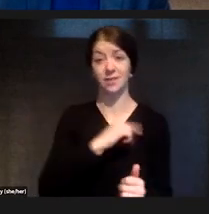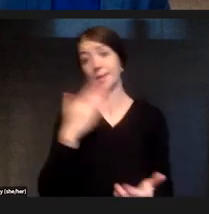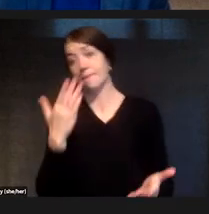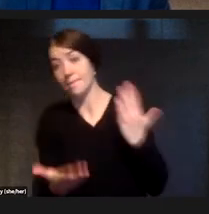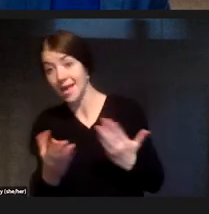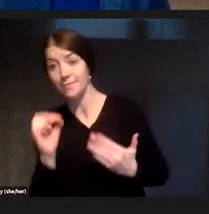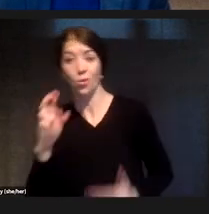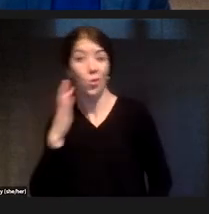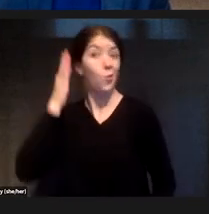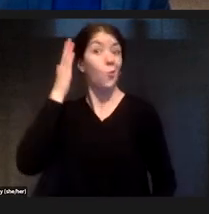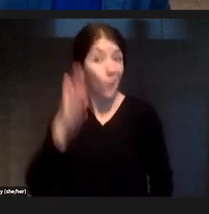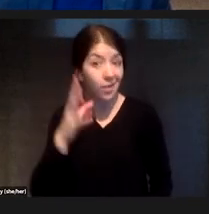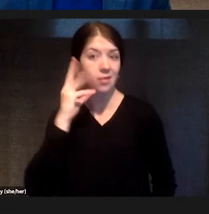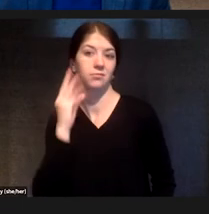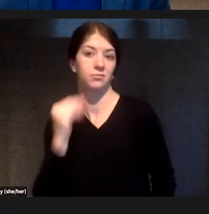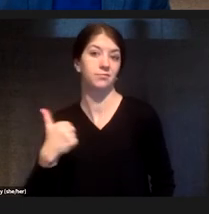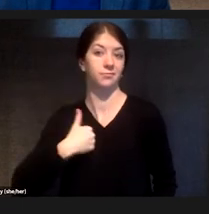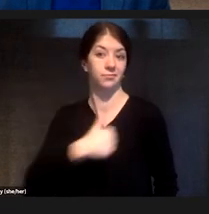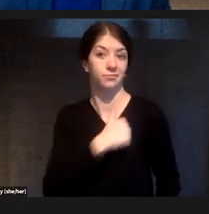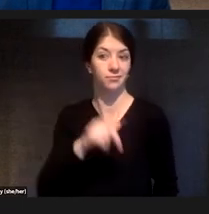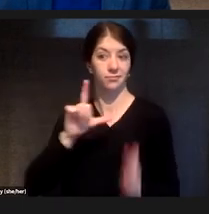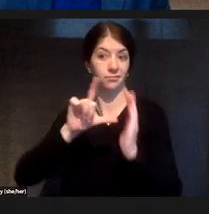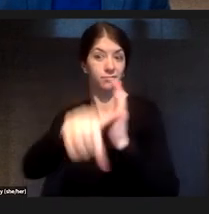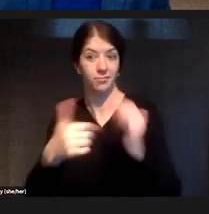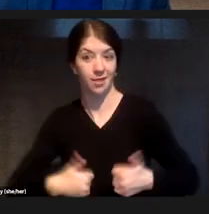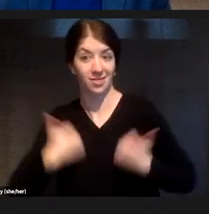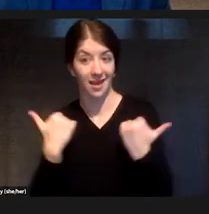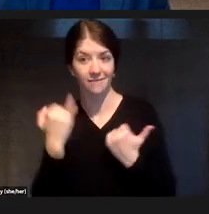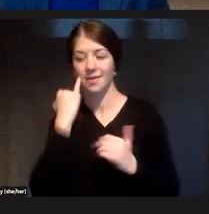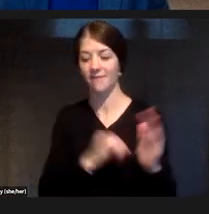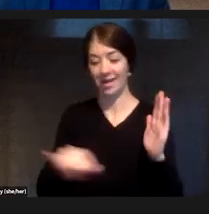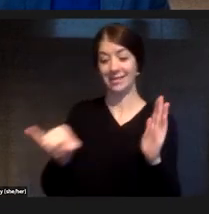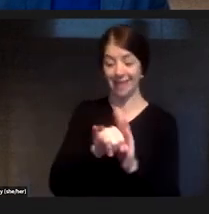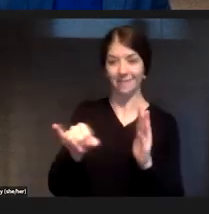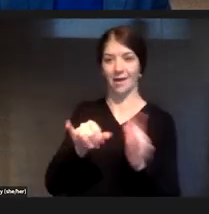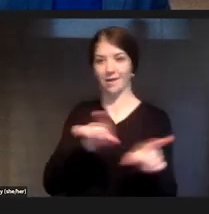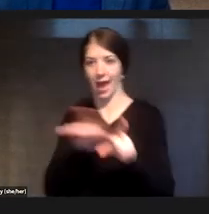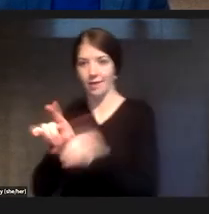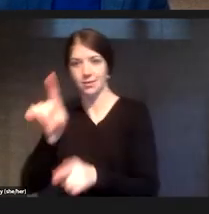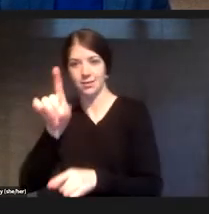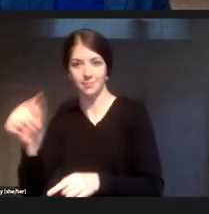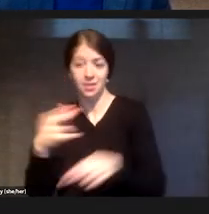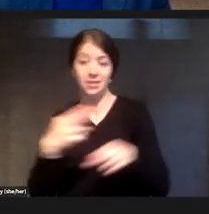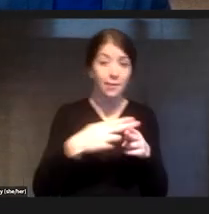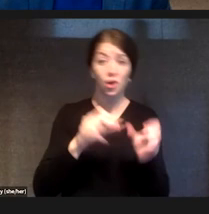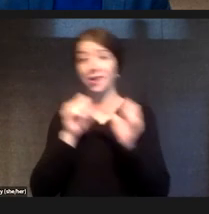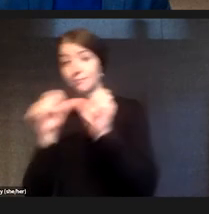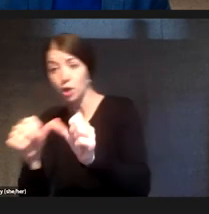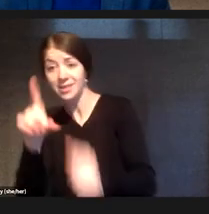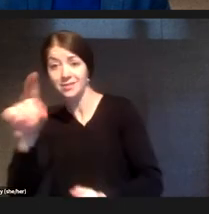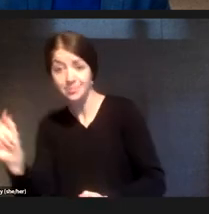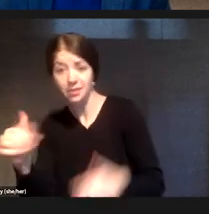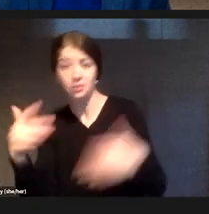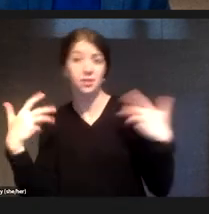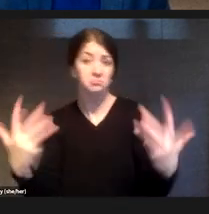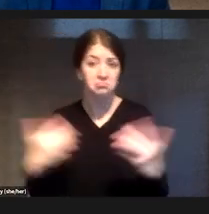lives, whether they then identify as being disabled, whether it's a temporary or permanent disability. And so